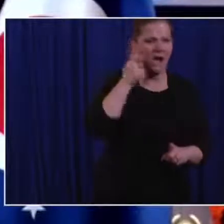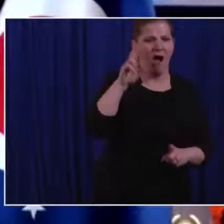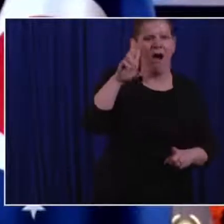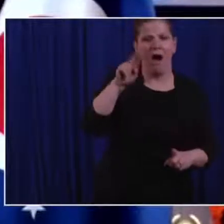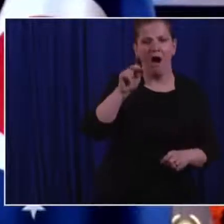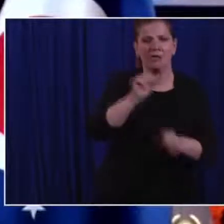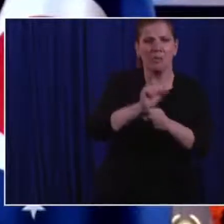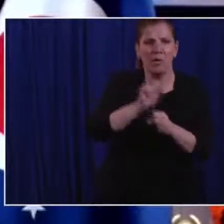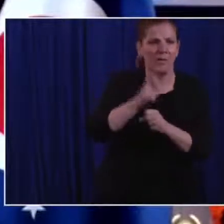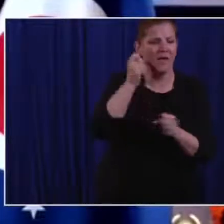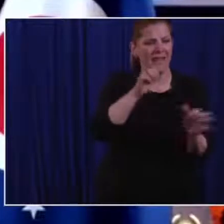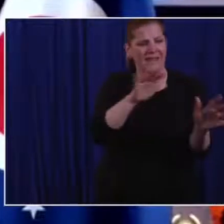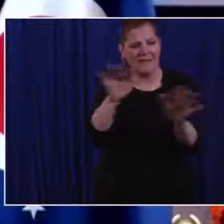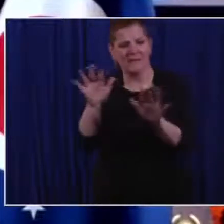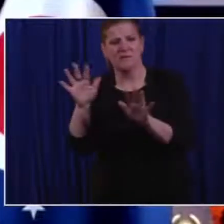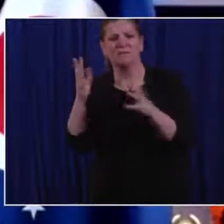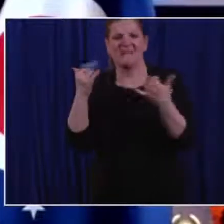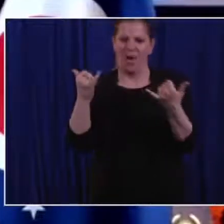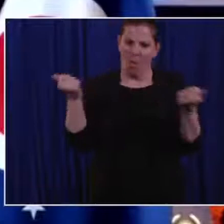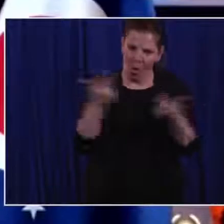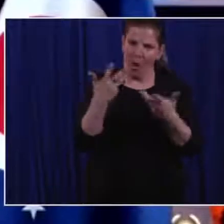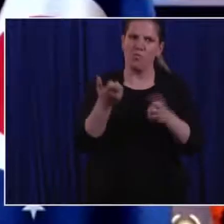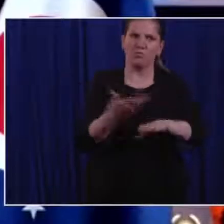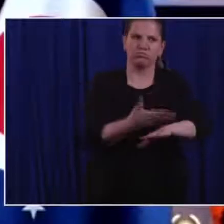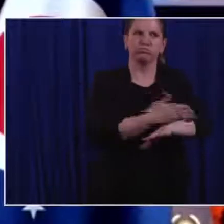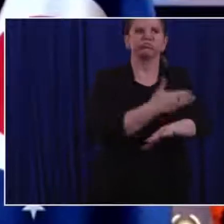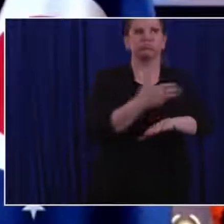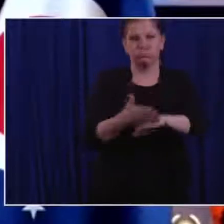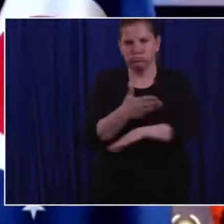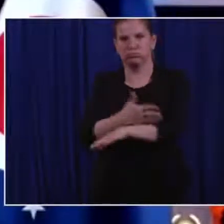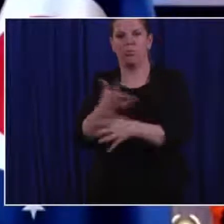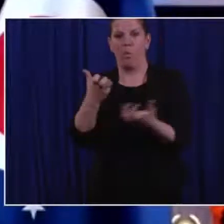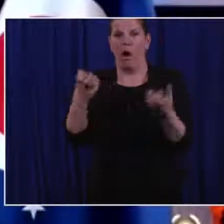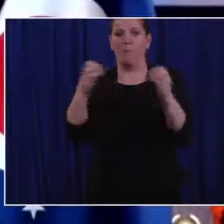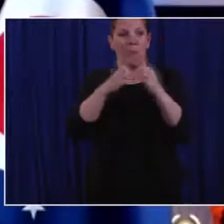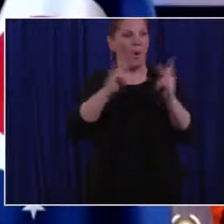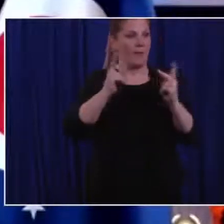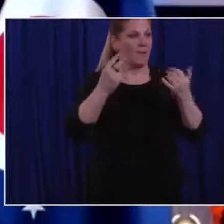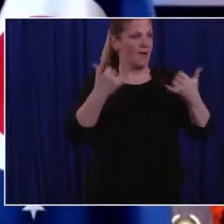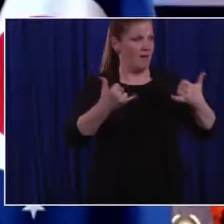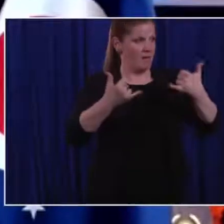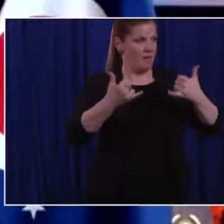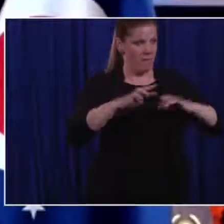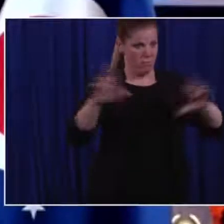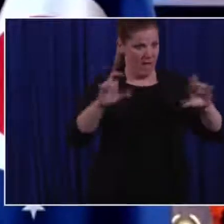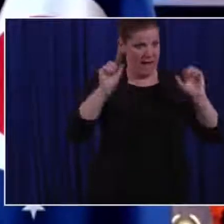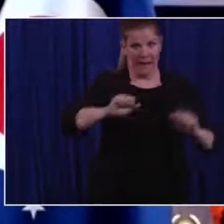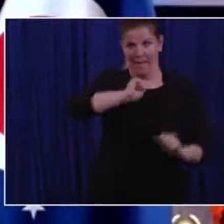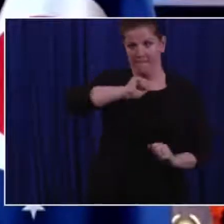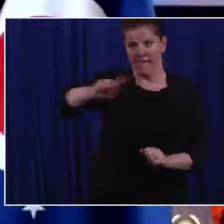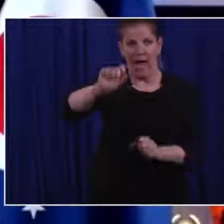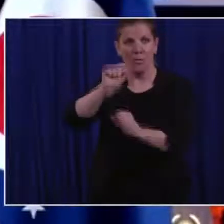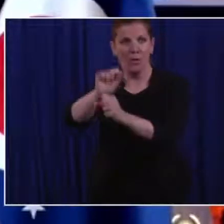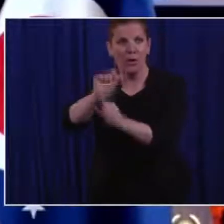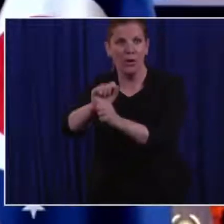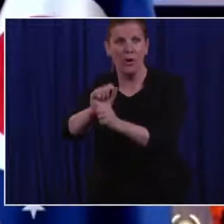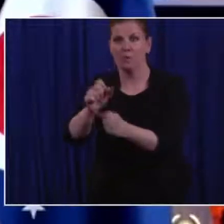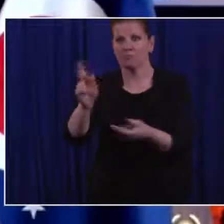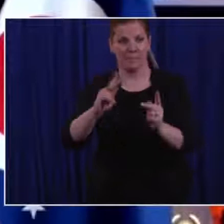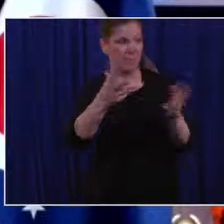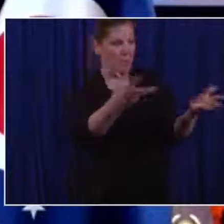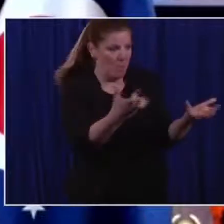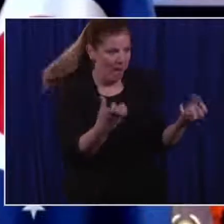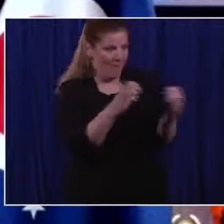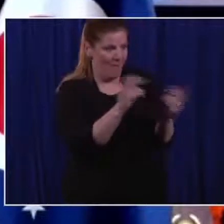to recovery in 2021, putting people back to work, helping our employers hire because they need to find